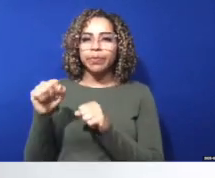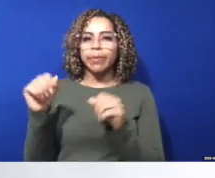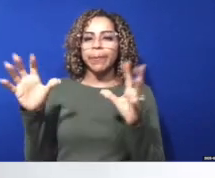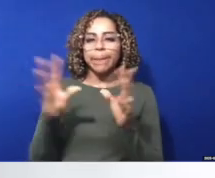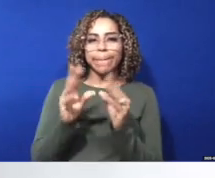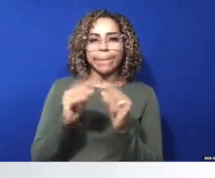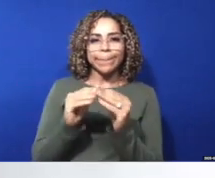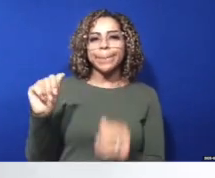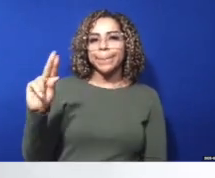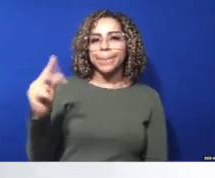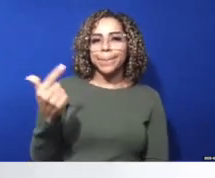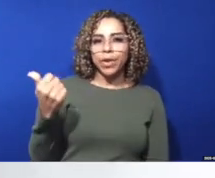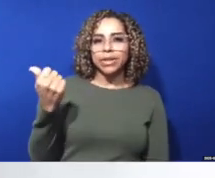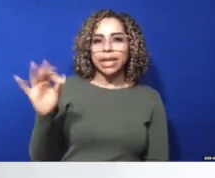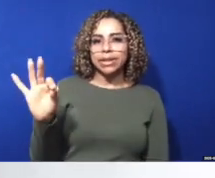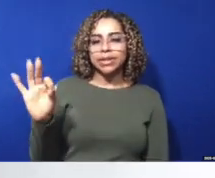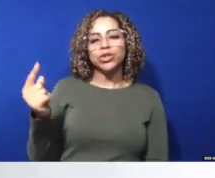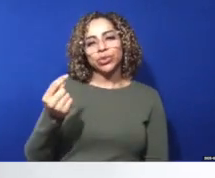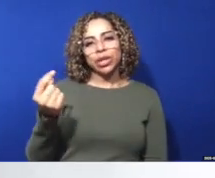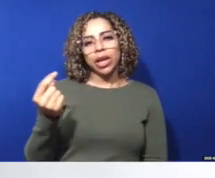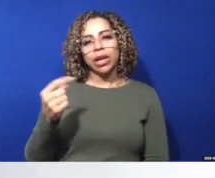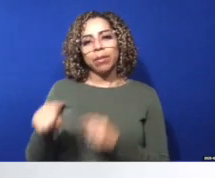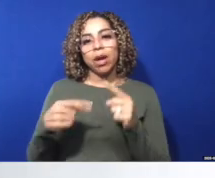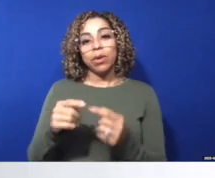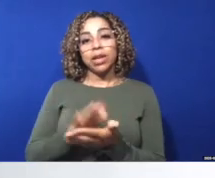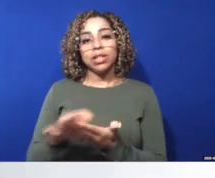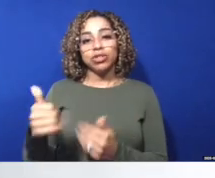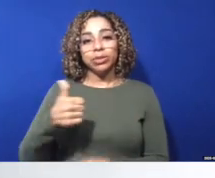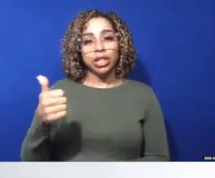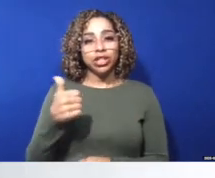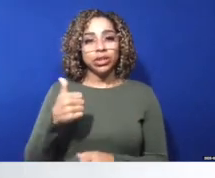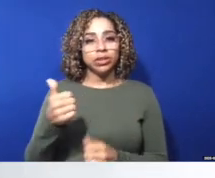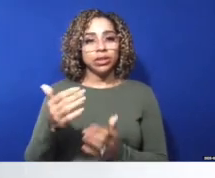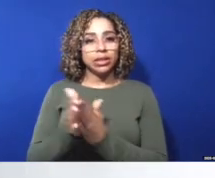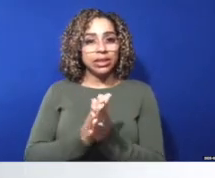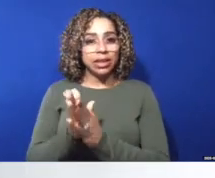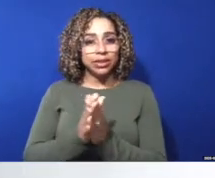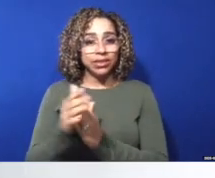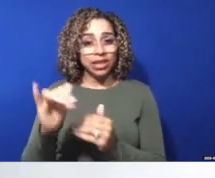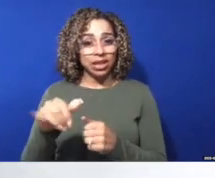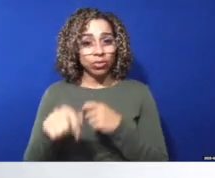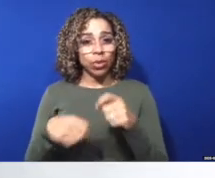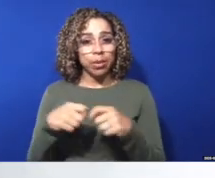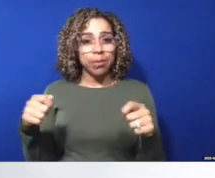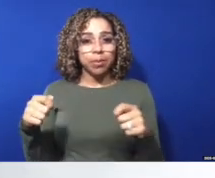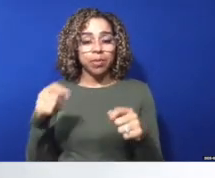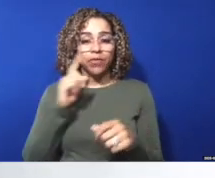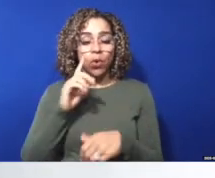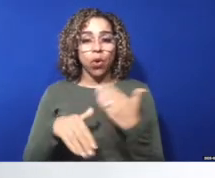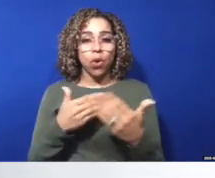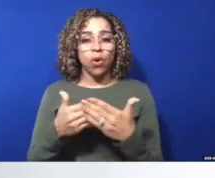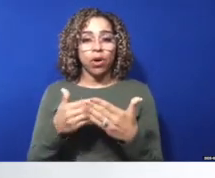That's Tuesday, on clean transportation incentives. And is that sort of like the wrap up for all these